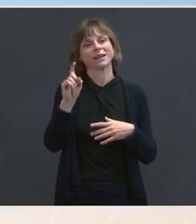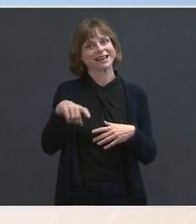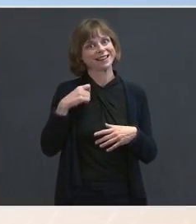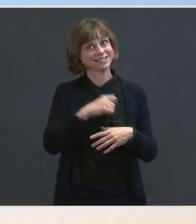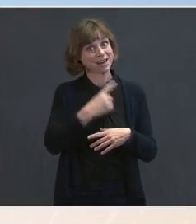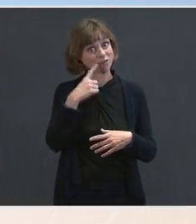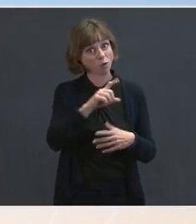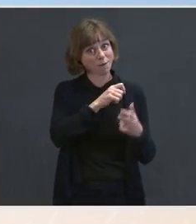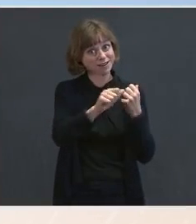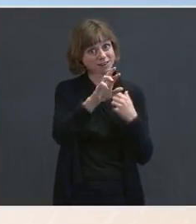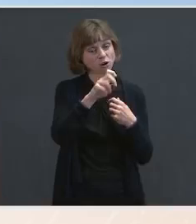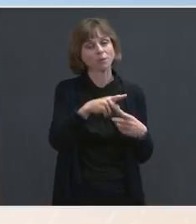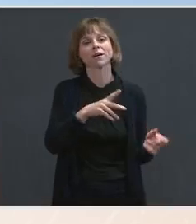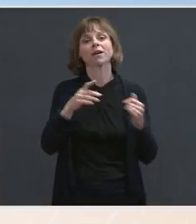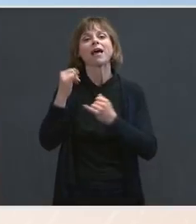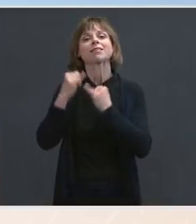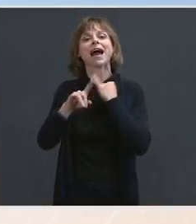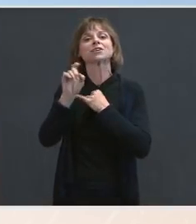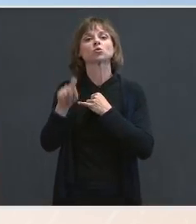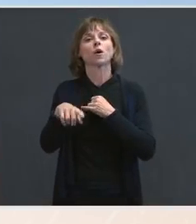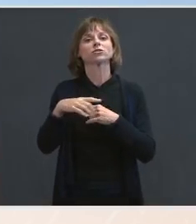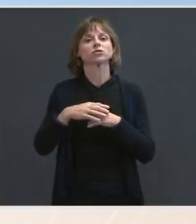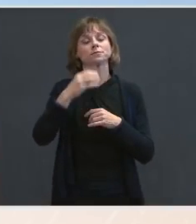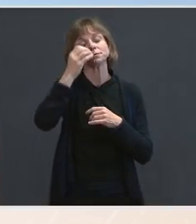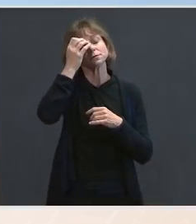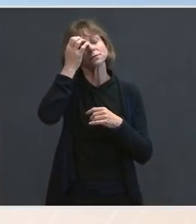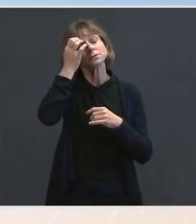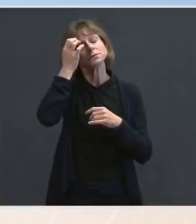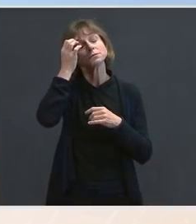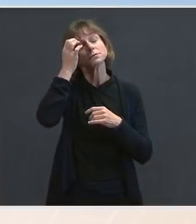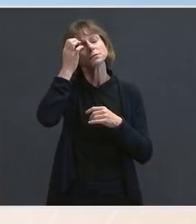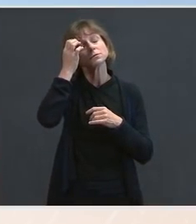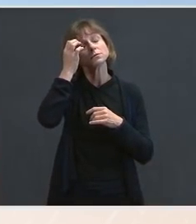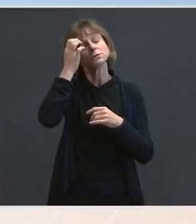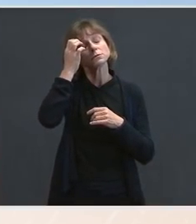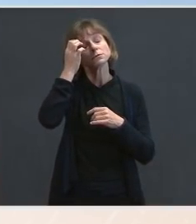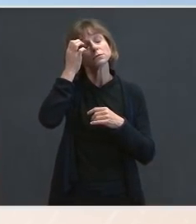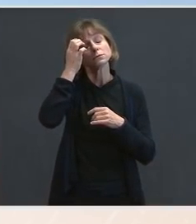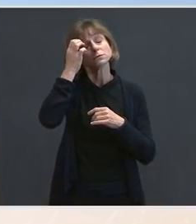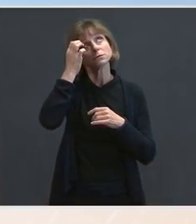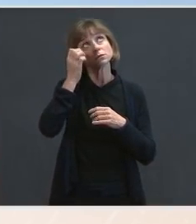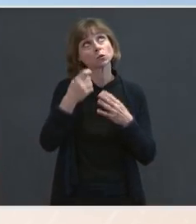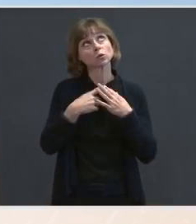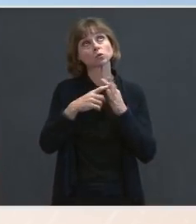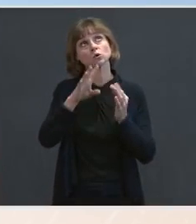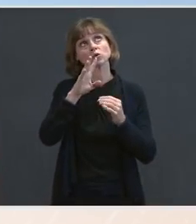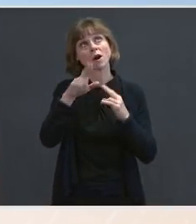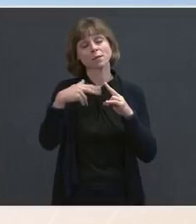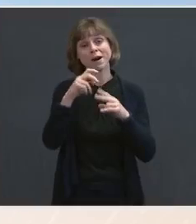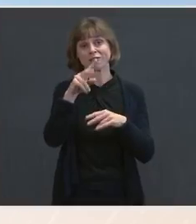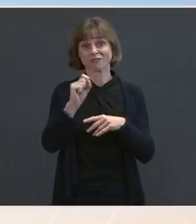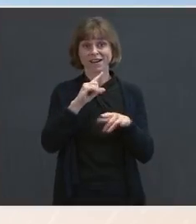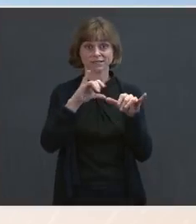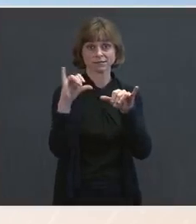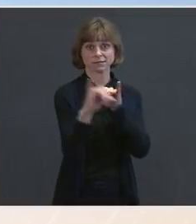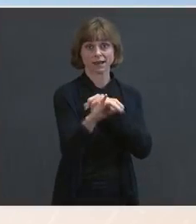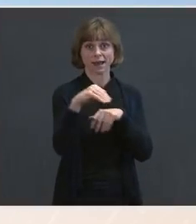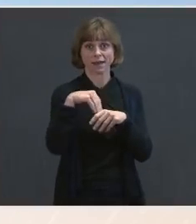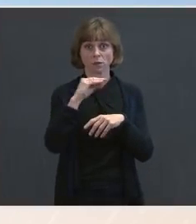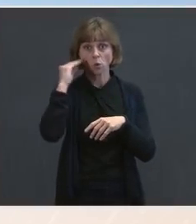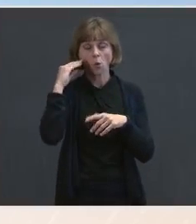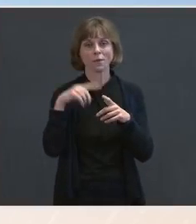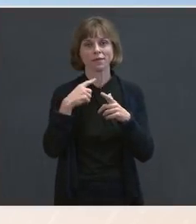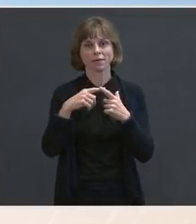him come back. Go ahead. Thank you, Mr. Secretary. At the top of your remarks, you mentioned the importance of keeping veterans in their homes. The moratorium on forbearance